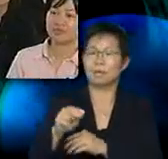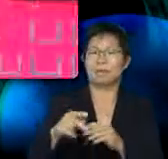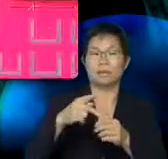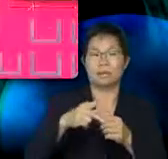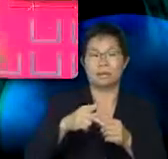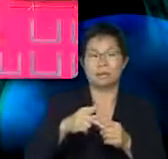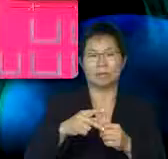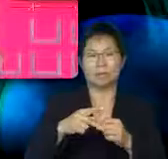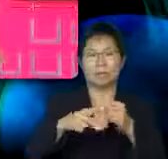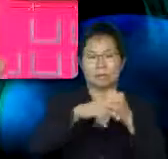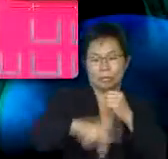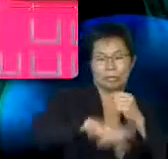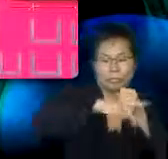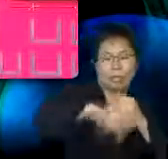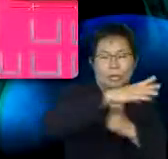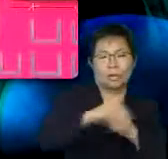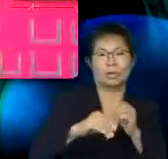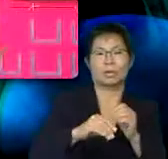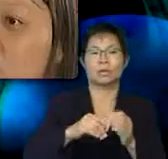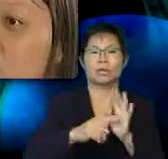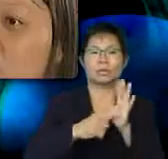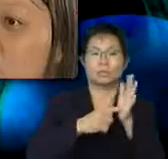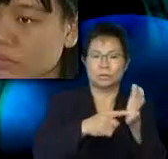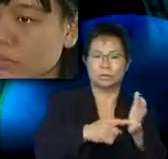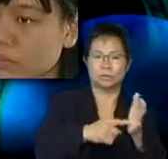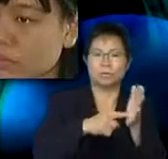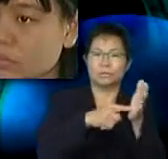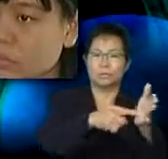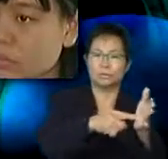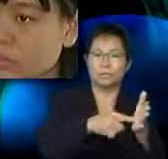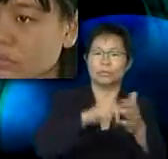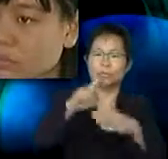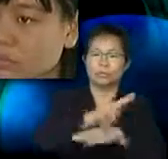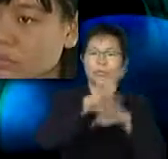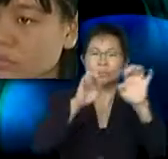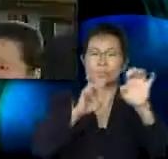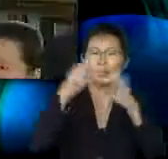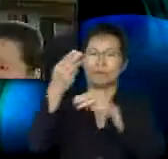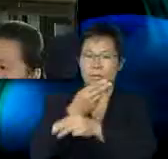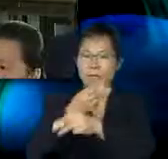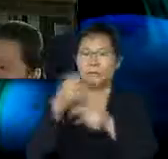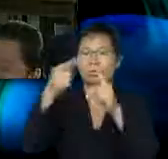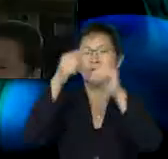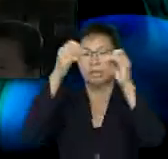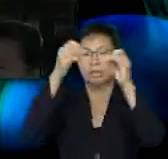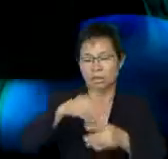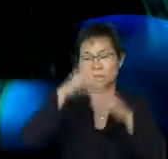promoting and demonstrating the use of EMaths to teachers in Sarawak.